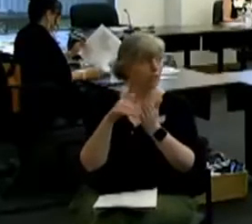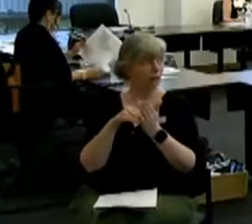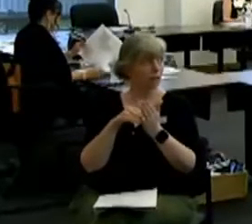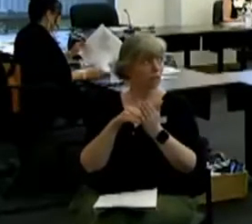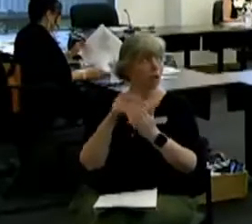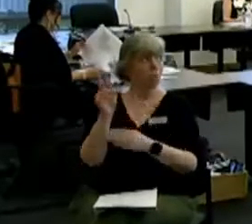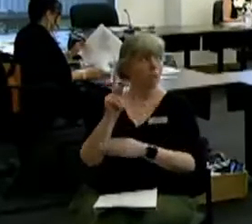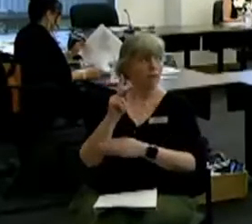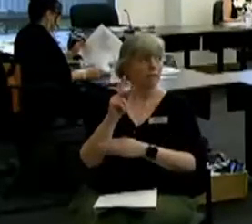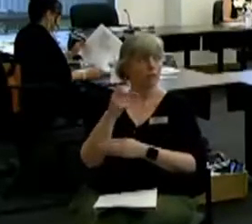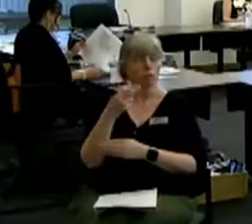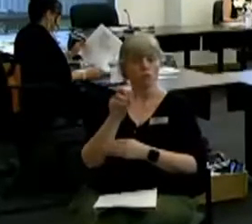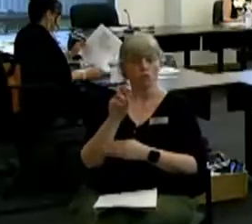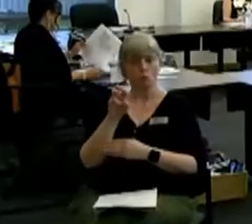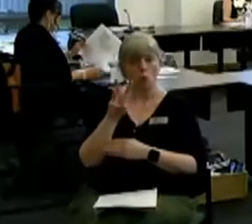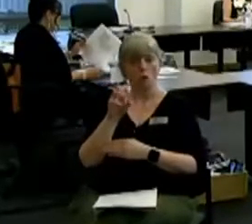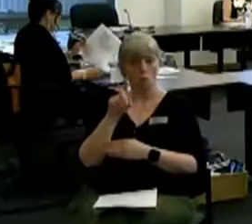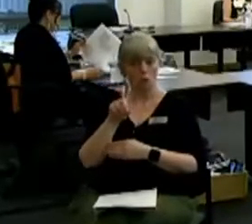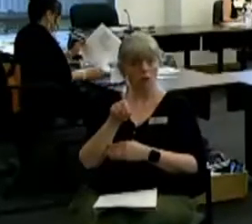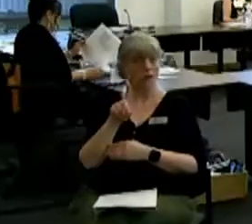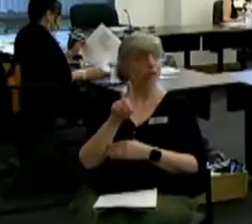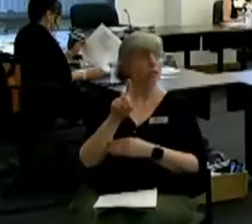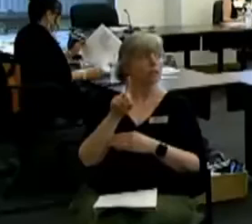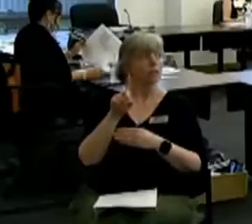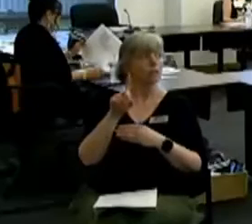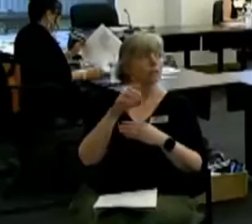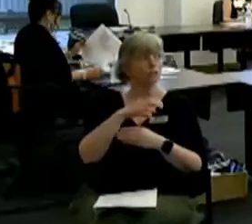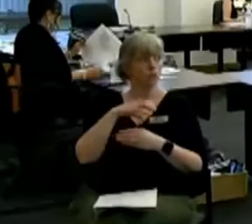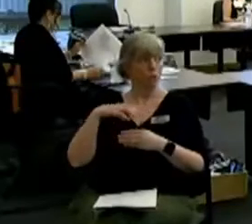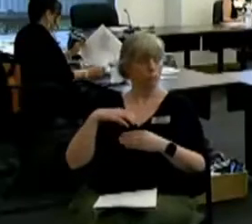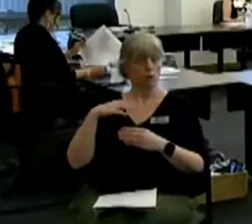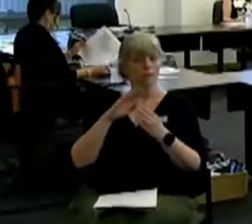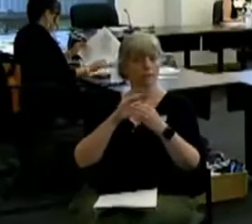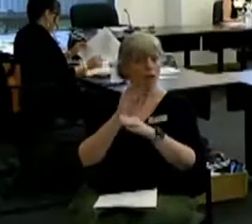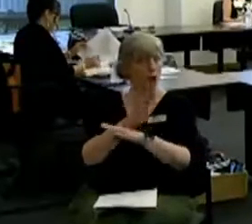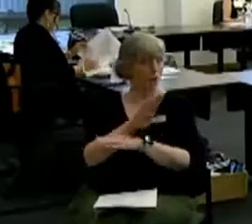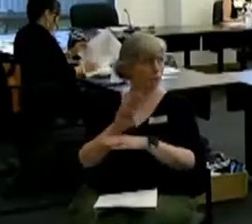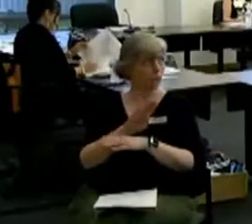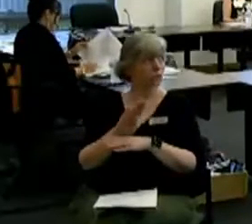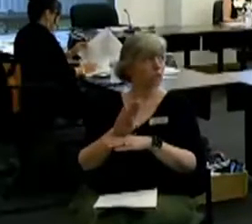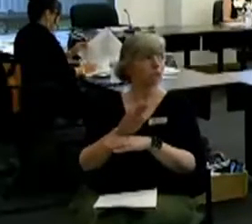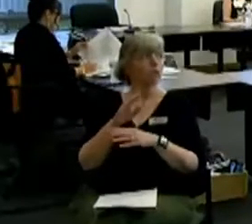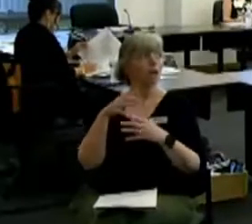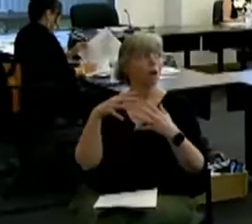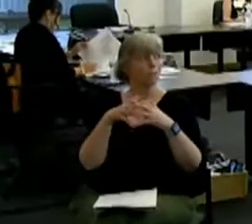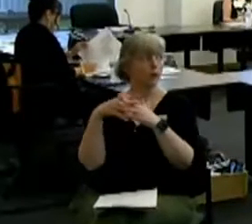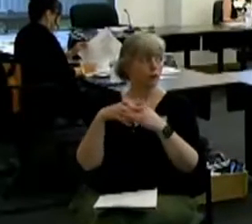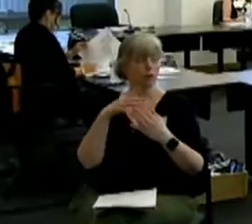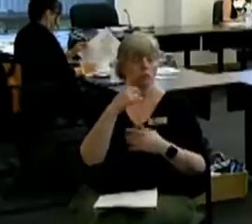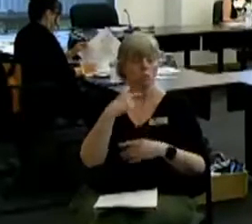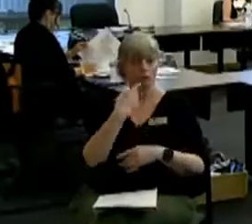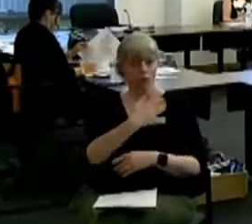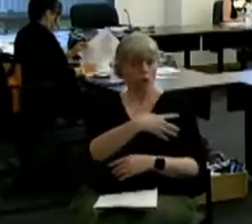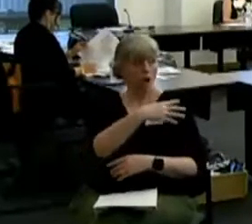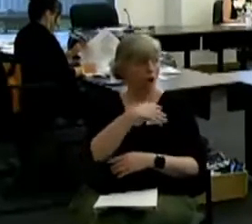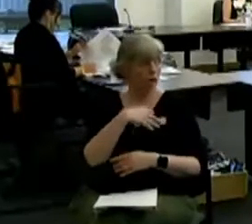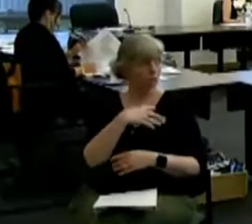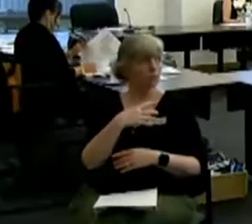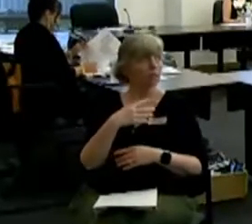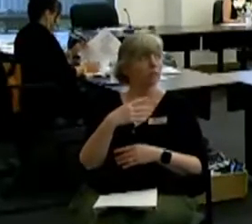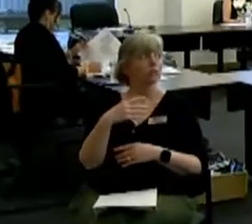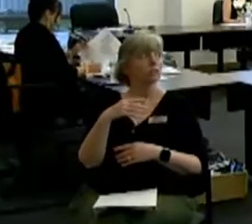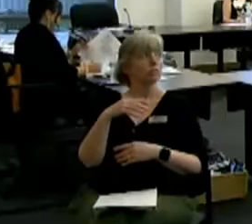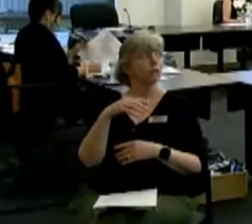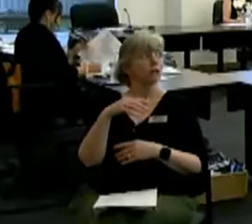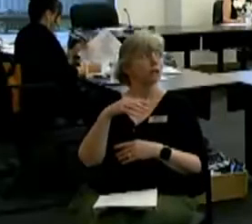Plainfield Sherwood Chamber of Commerce, American Red Cross, Romeoville Chamber of Commerce, Romeoville Rotary, and Kiwanis of Joliet. And I want to